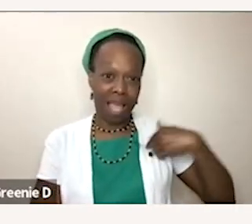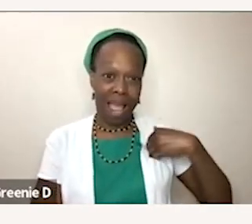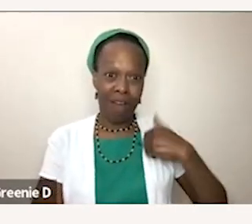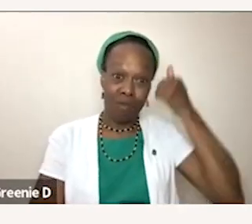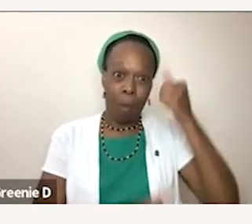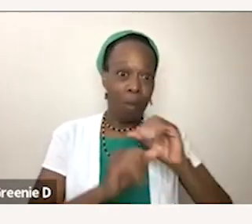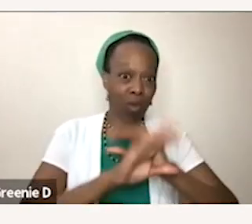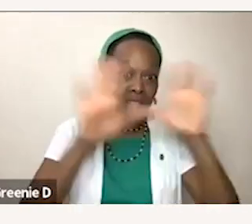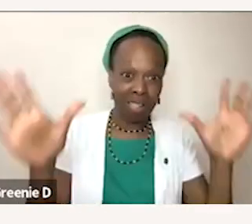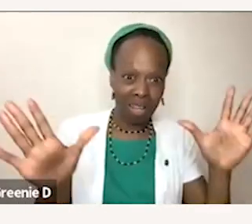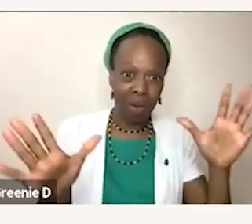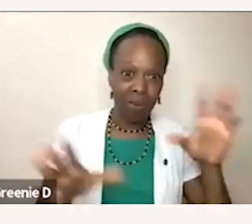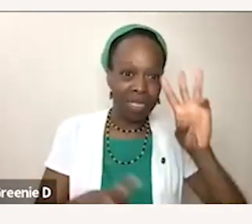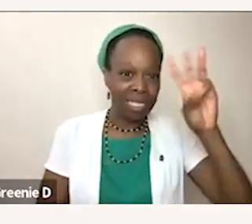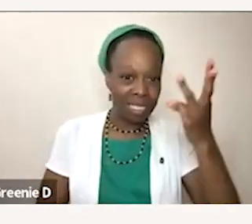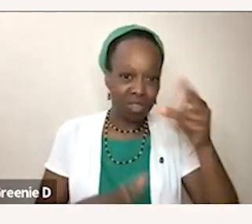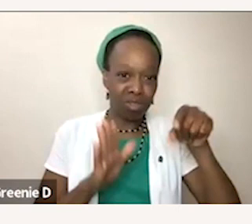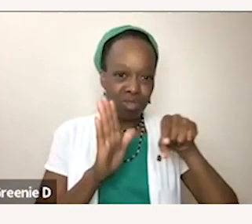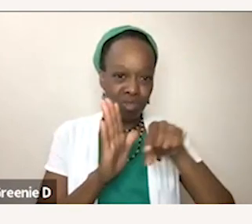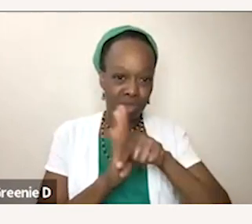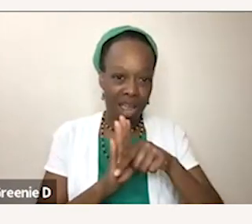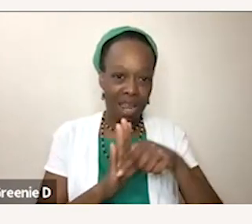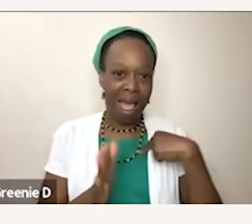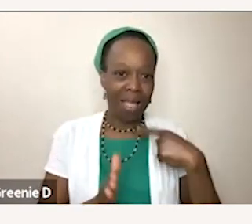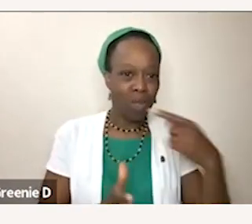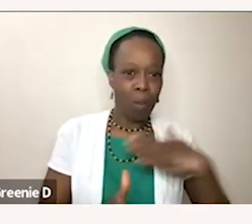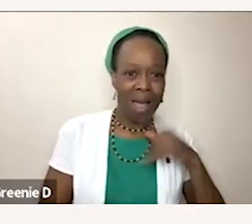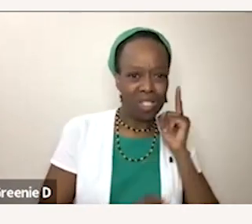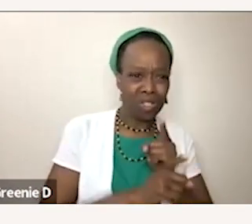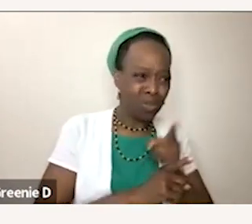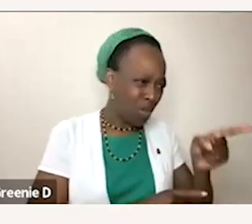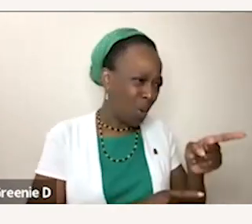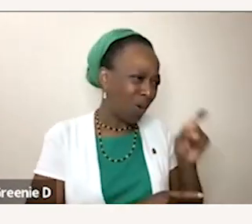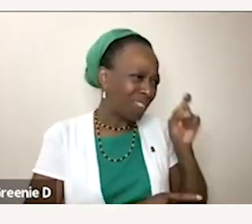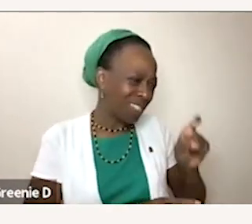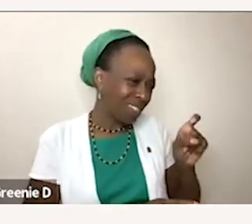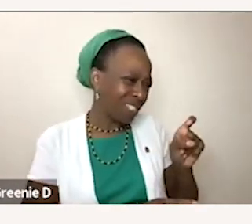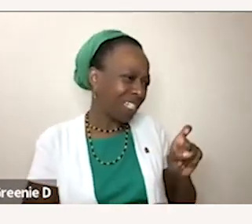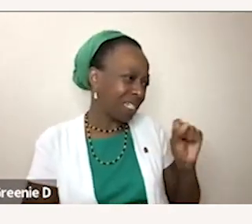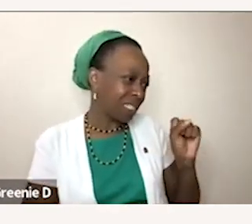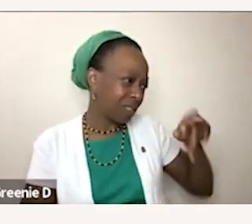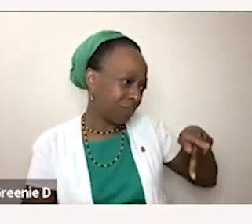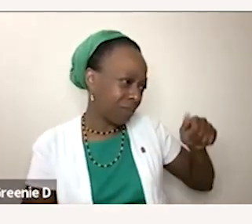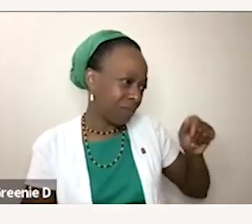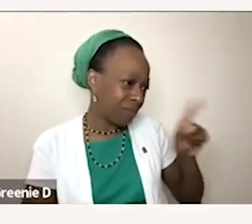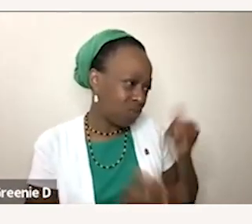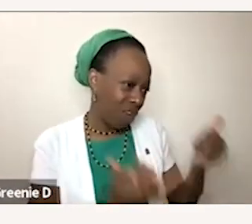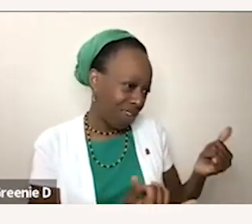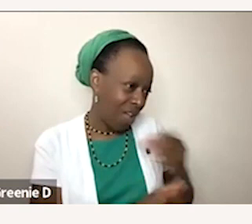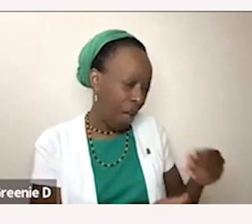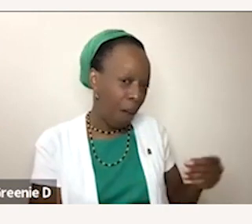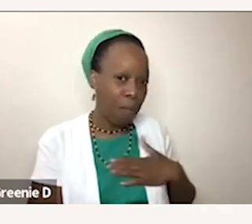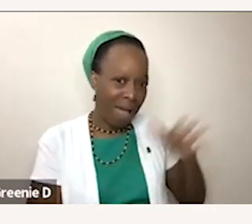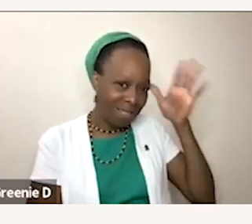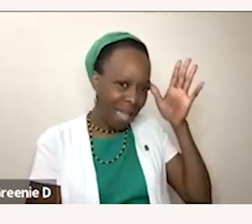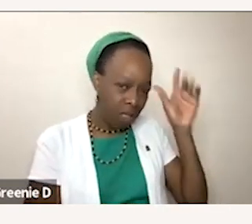my sister a spaz. I was like, "You're being such a spaz right now." And my dad turns to me and he goes, "You might want to like rethink